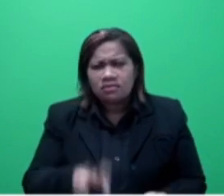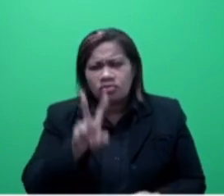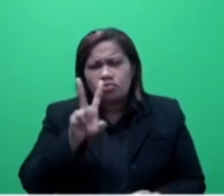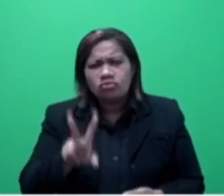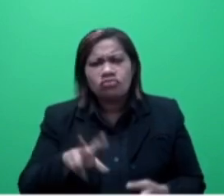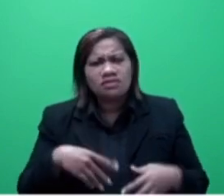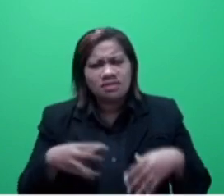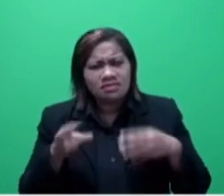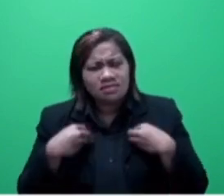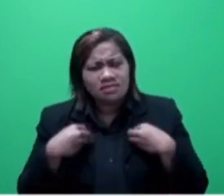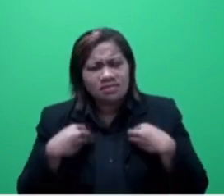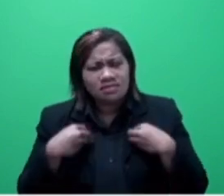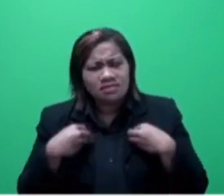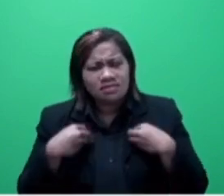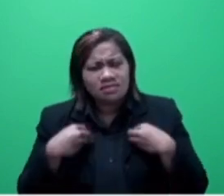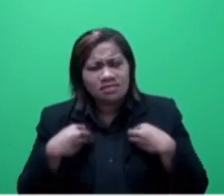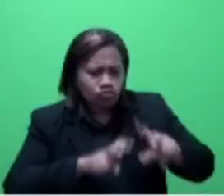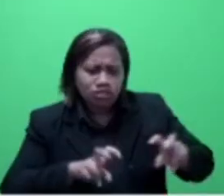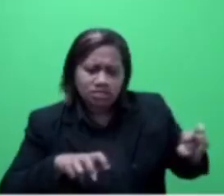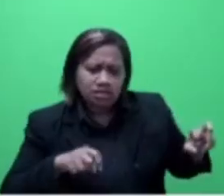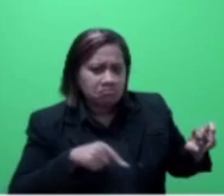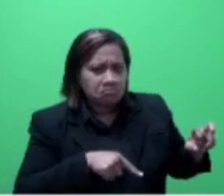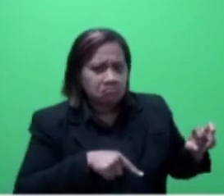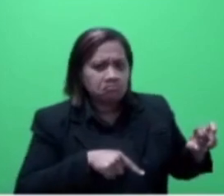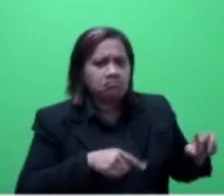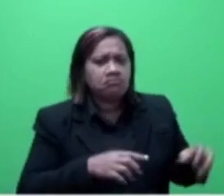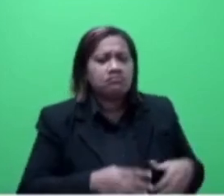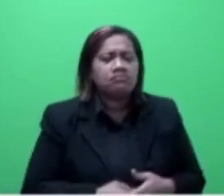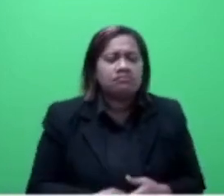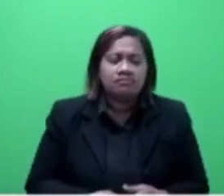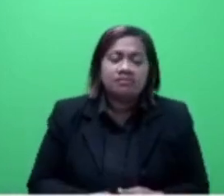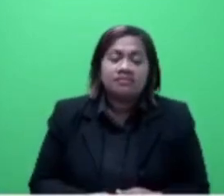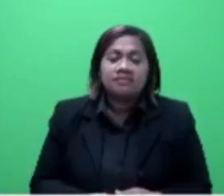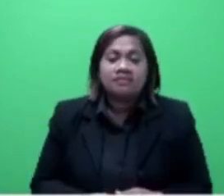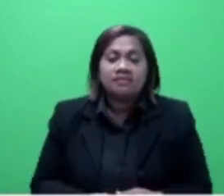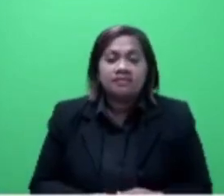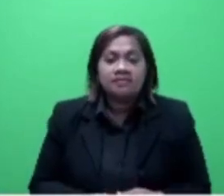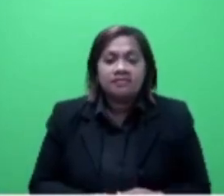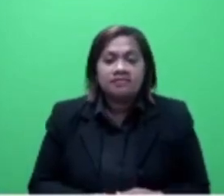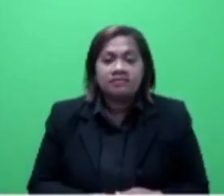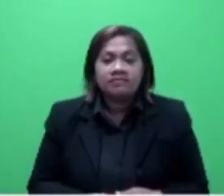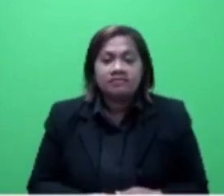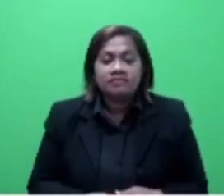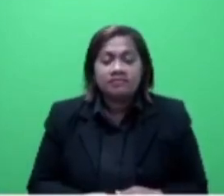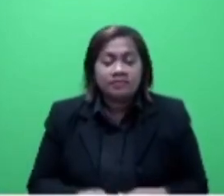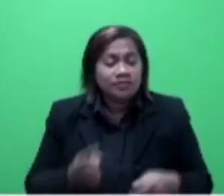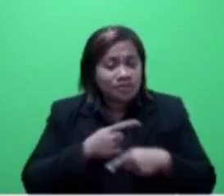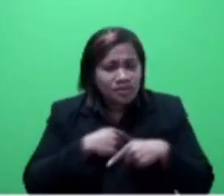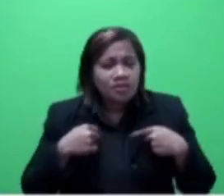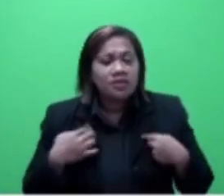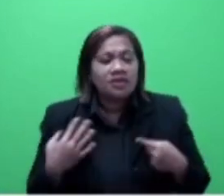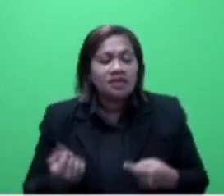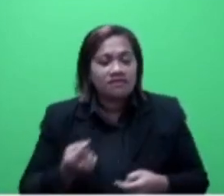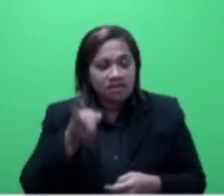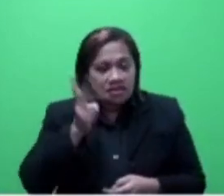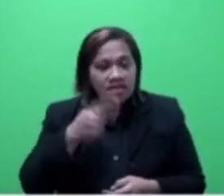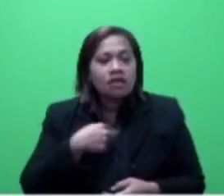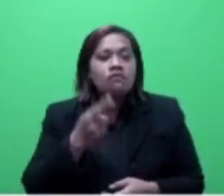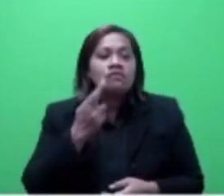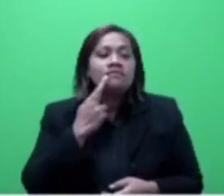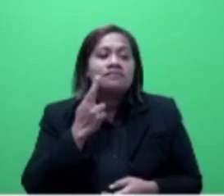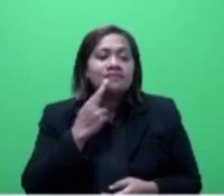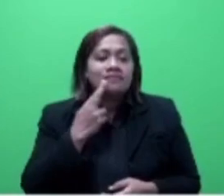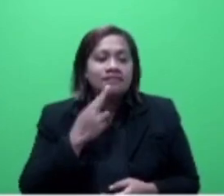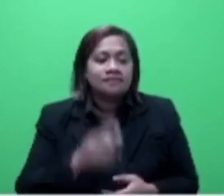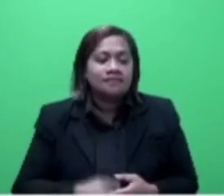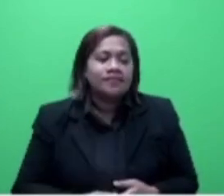would have told you that was, sir. We have, and I'll repeat this, sir, I said this yesterday, we